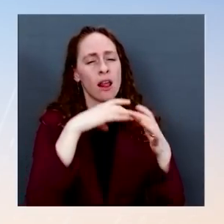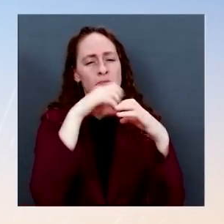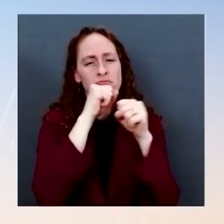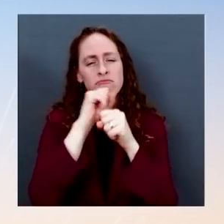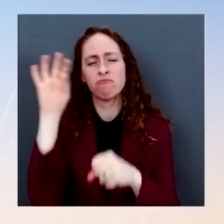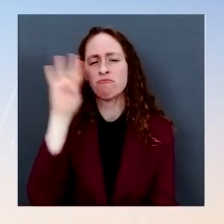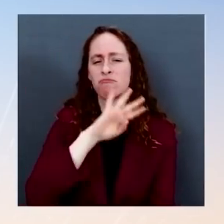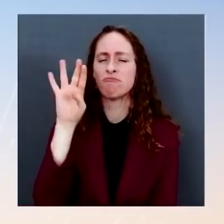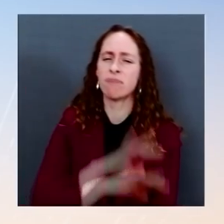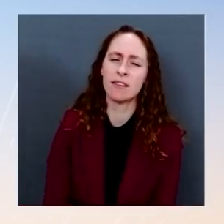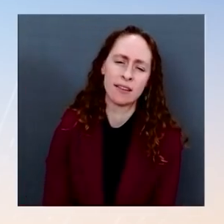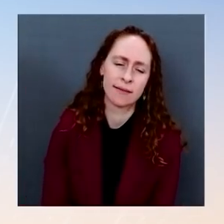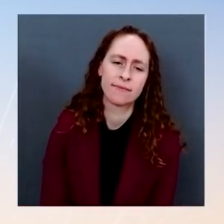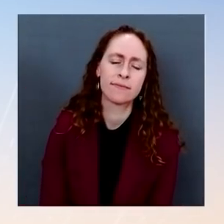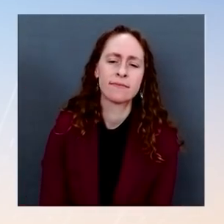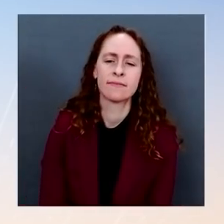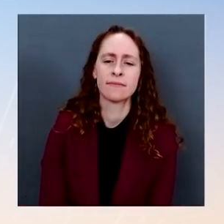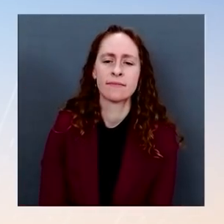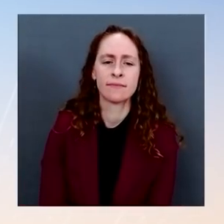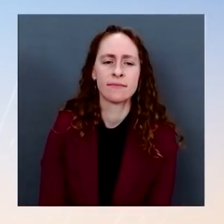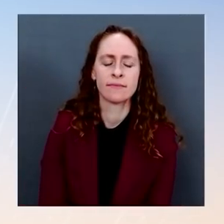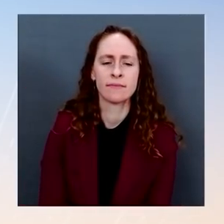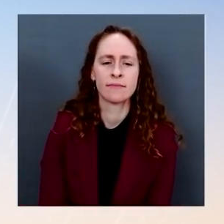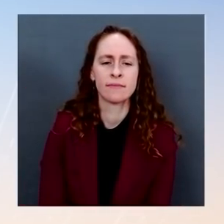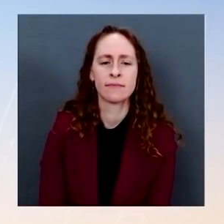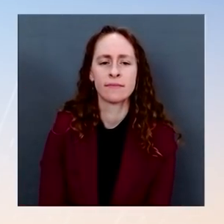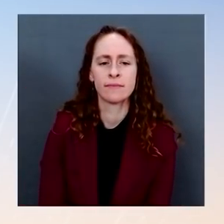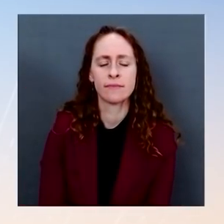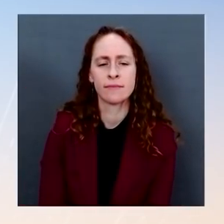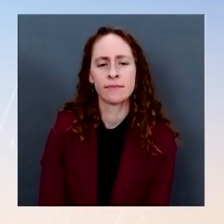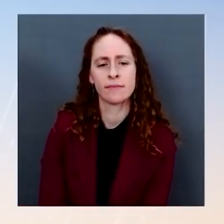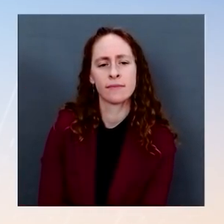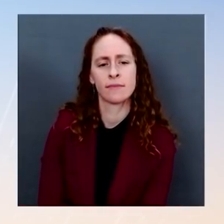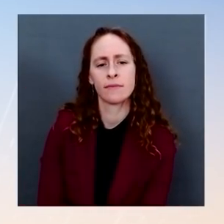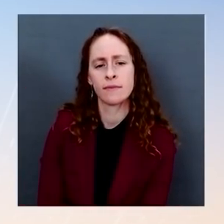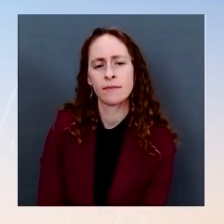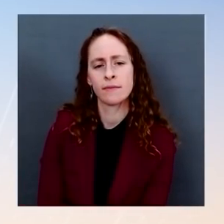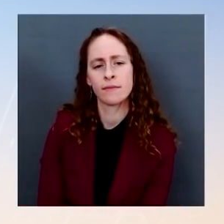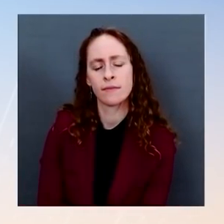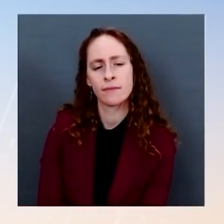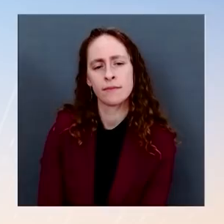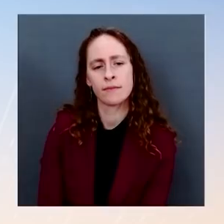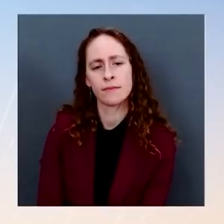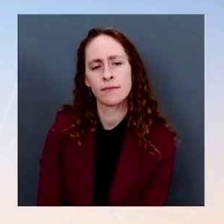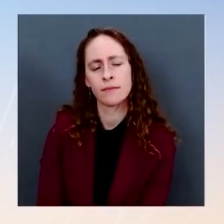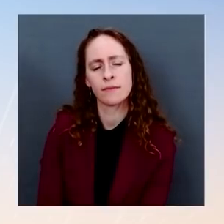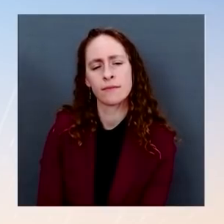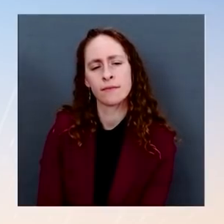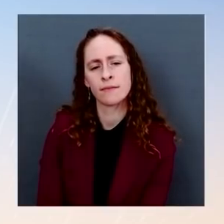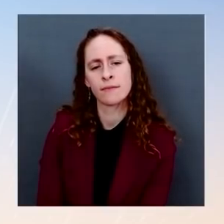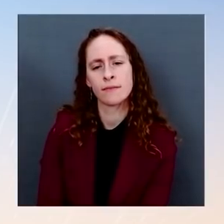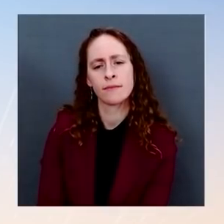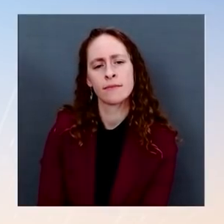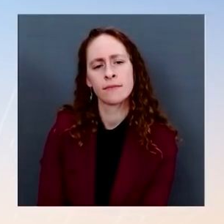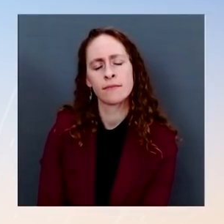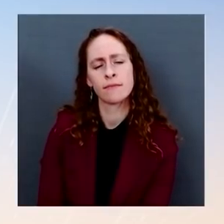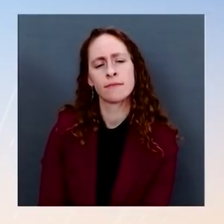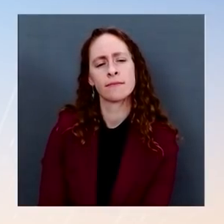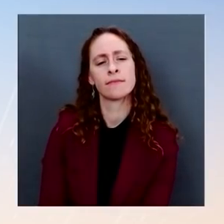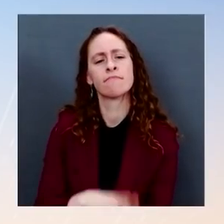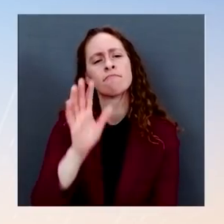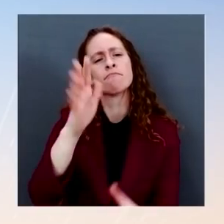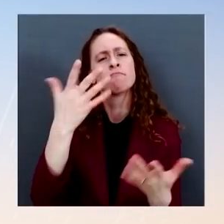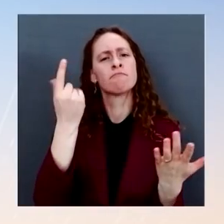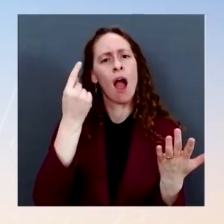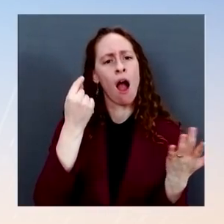clear about, and I'll let Senator Manchin speak to the specifics of his proposal. I'm not going to confirm those details from here of what I know. I know there have been